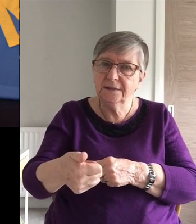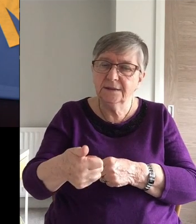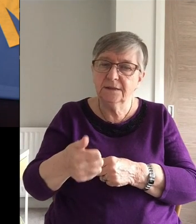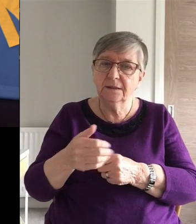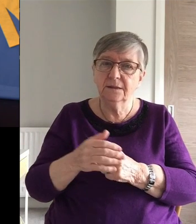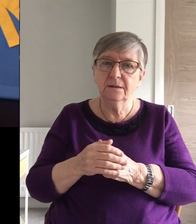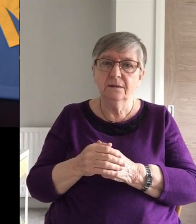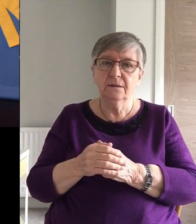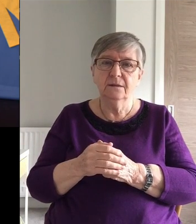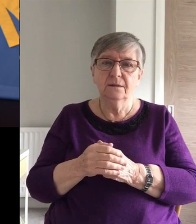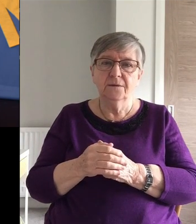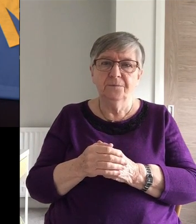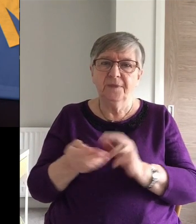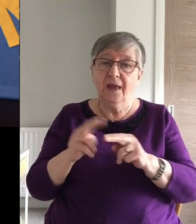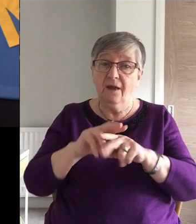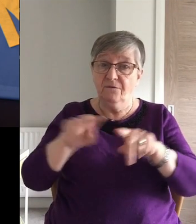take?